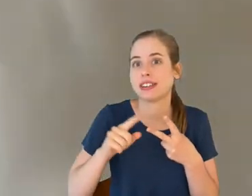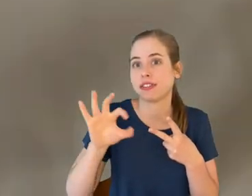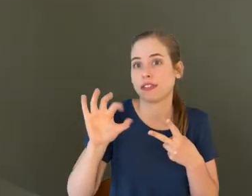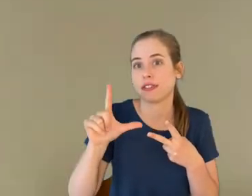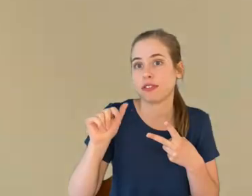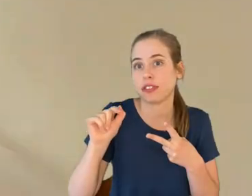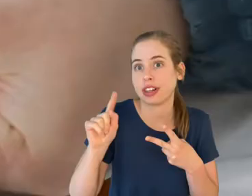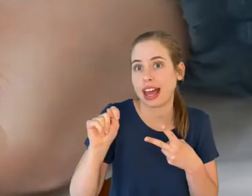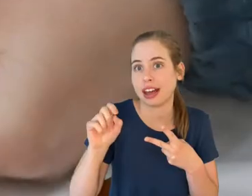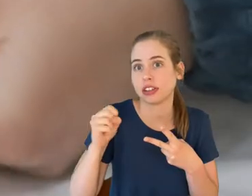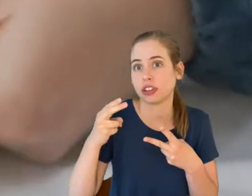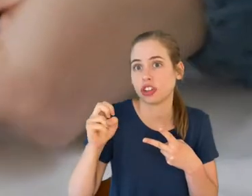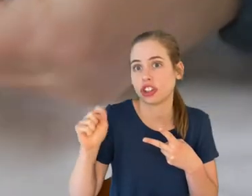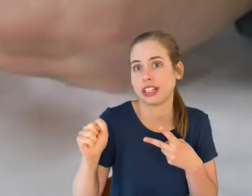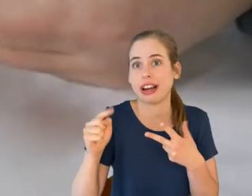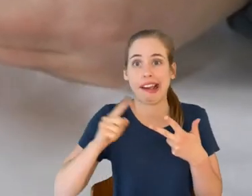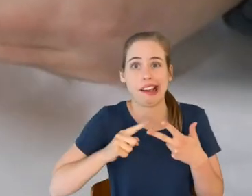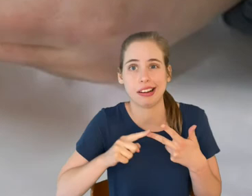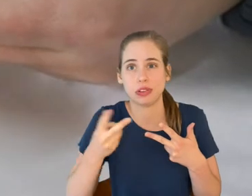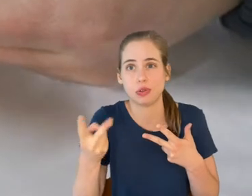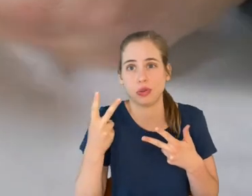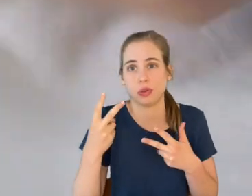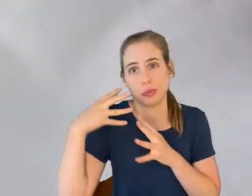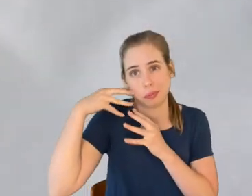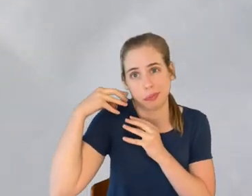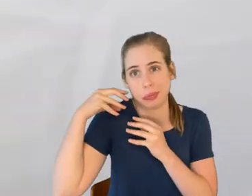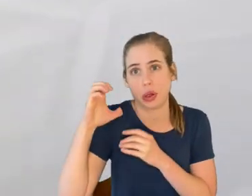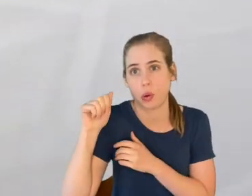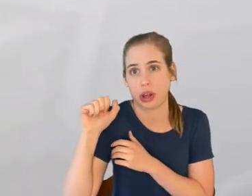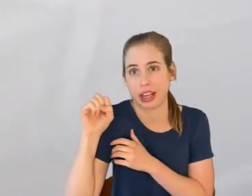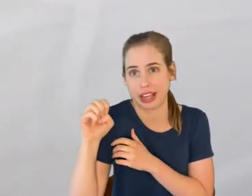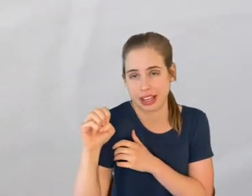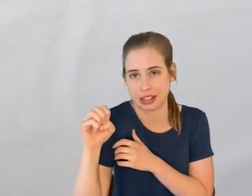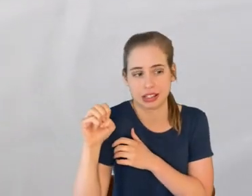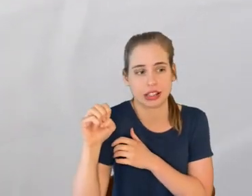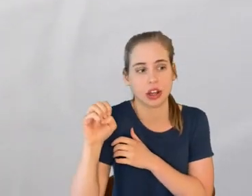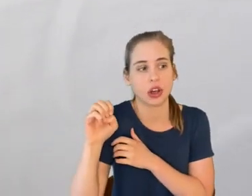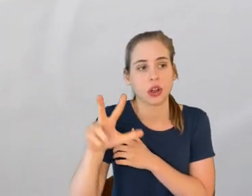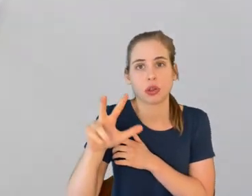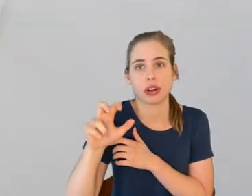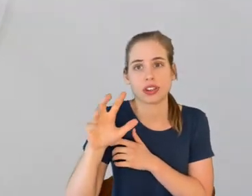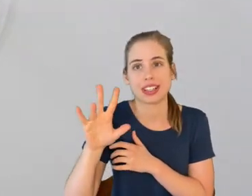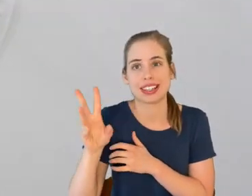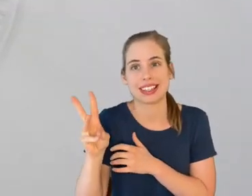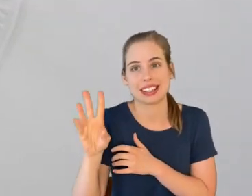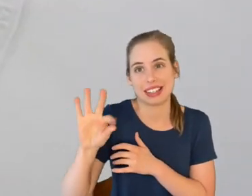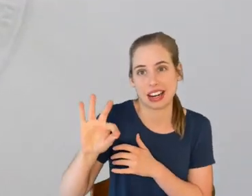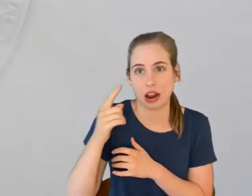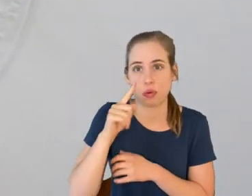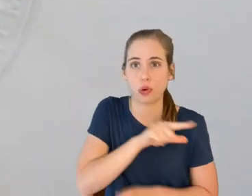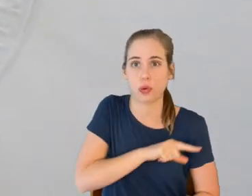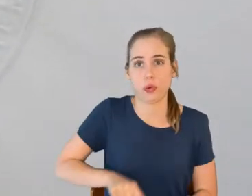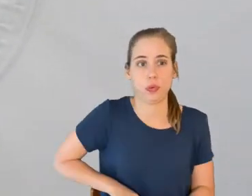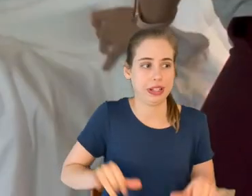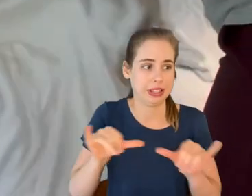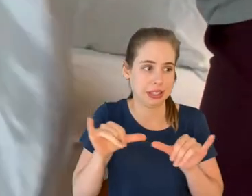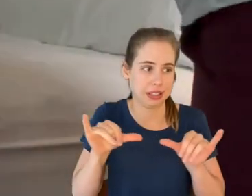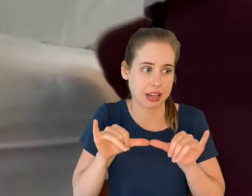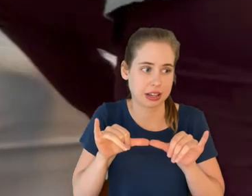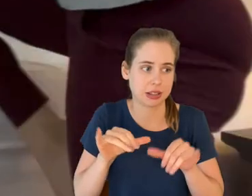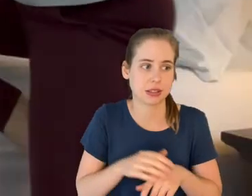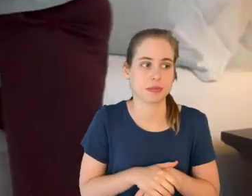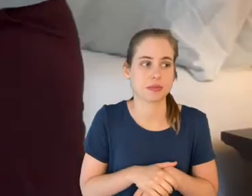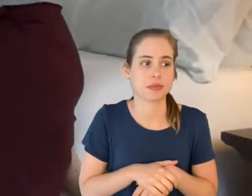pillowcases is $369 for a queen. The comforter, which is on the inside of here,